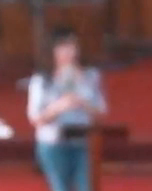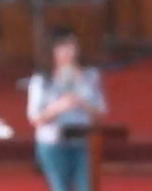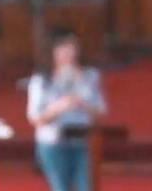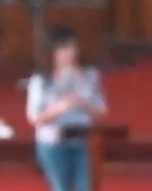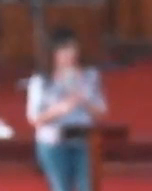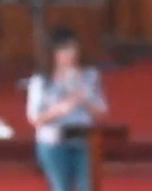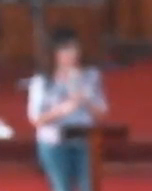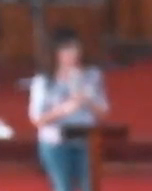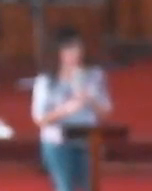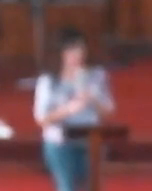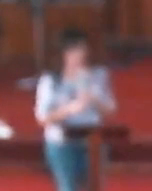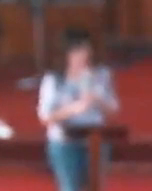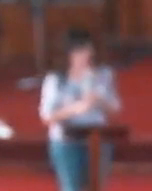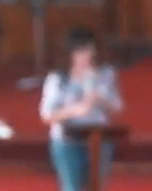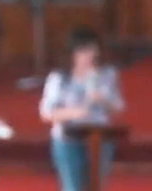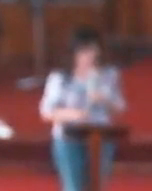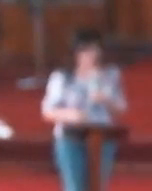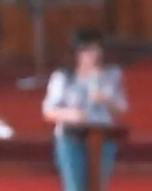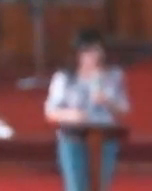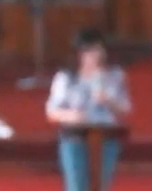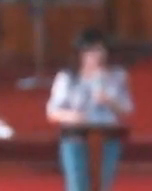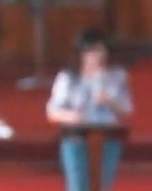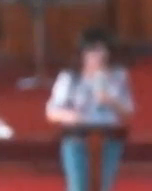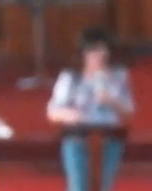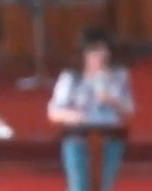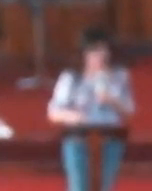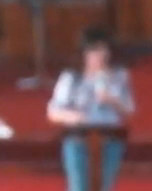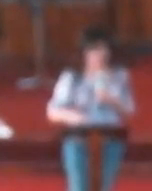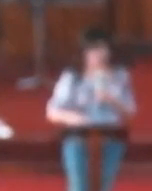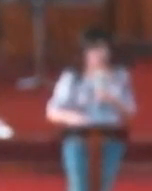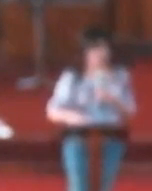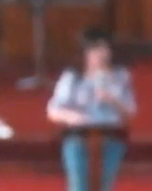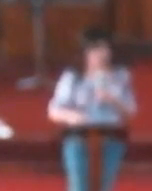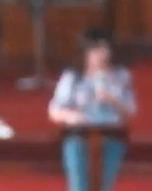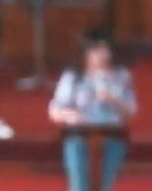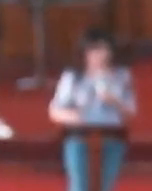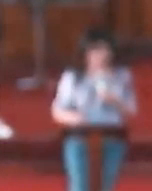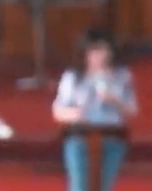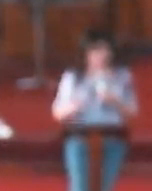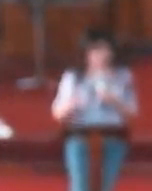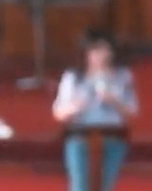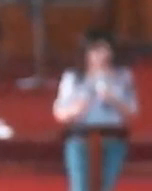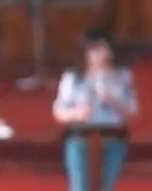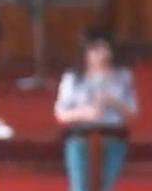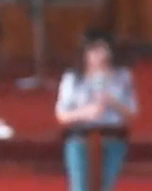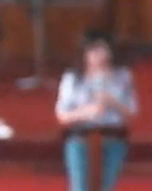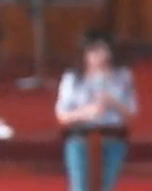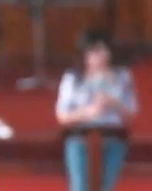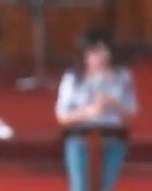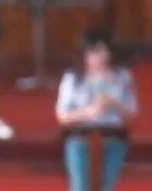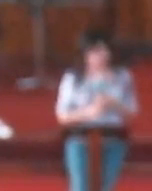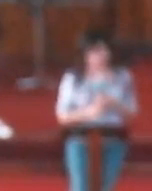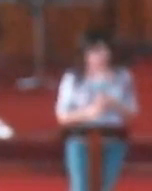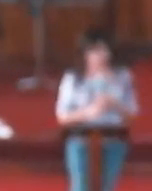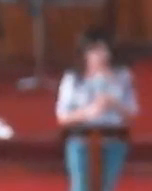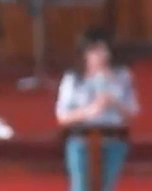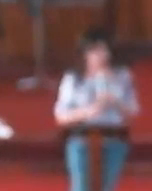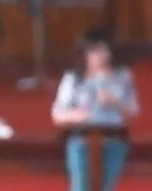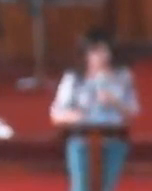está ahí en Primera Reyes 17, 16, la primera parte. And the key to all of this is in 1